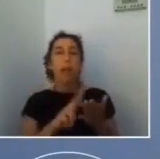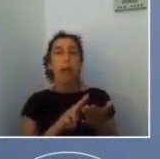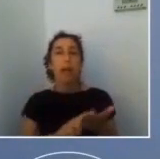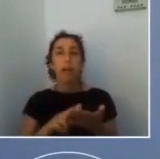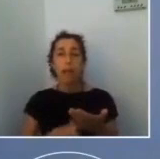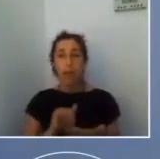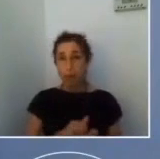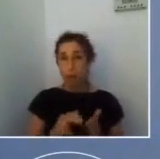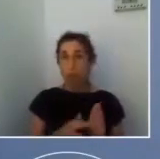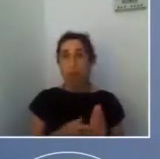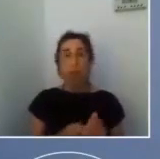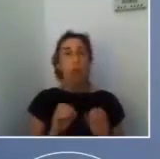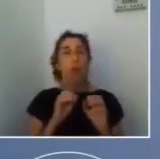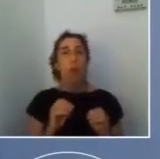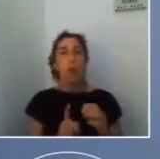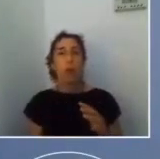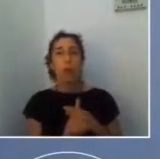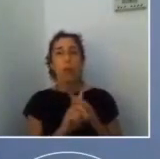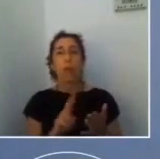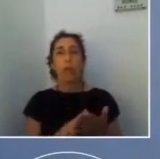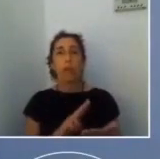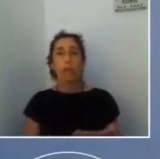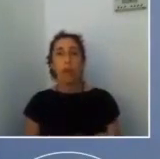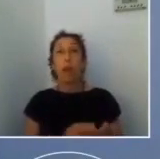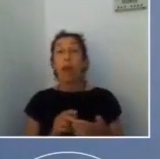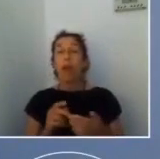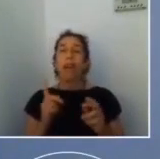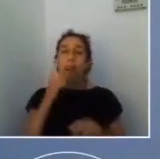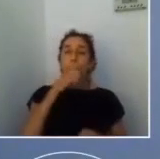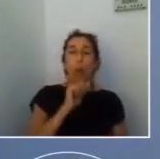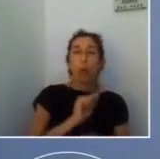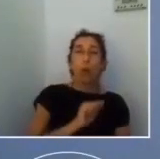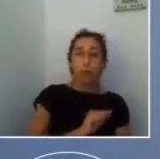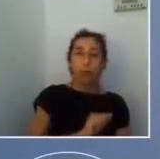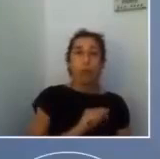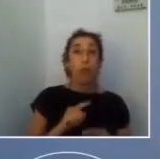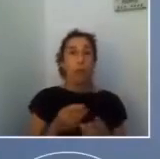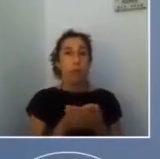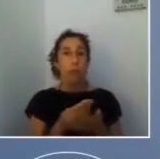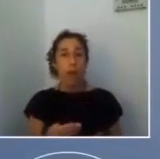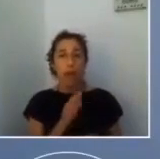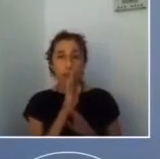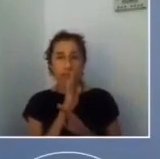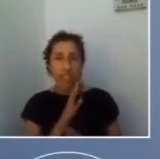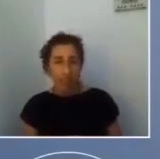employees in order to buy their silence and continued loyalty.